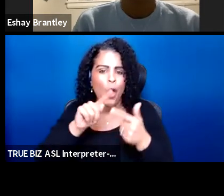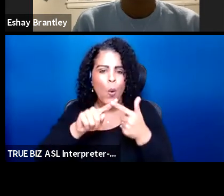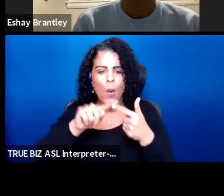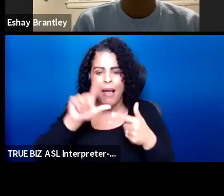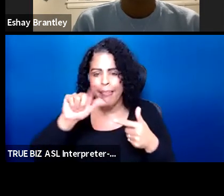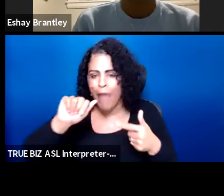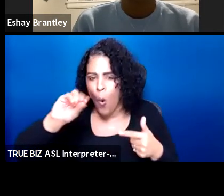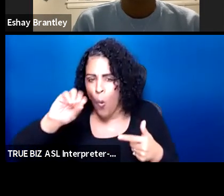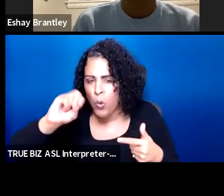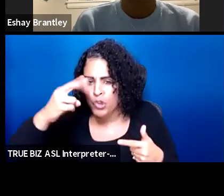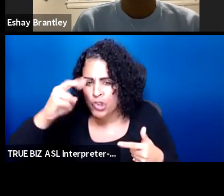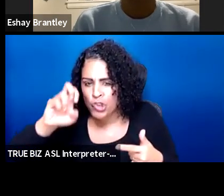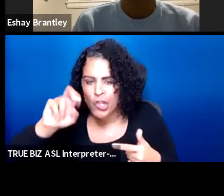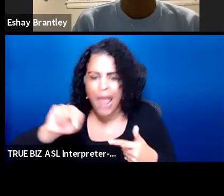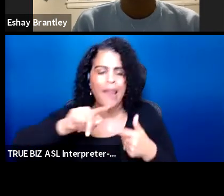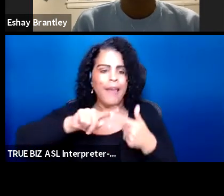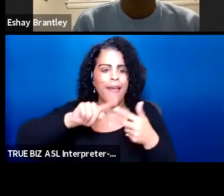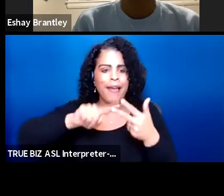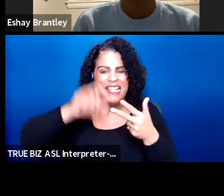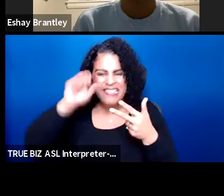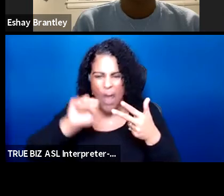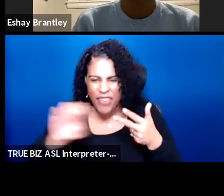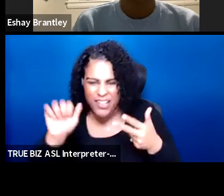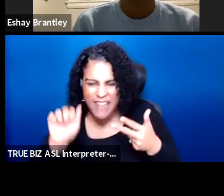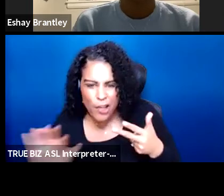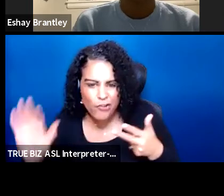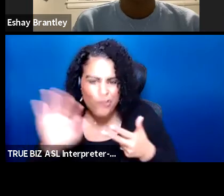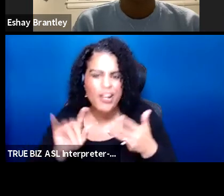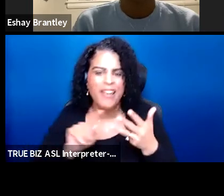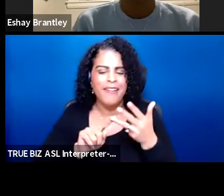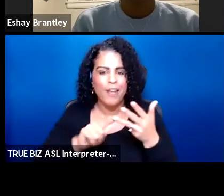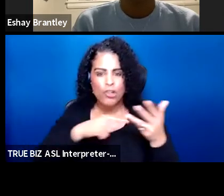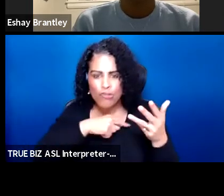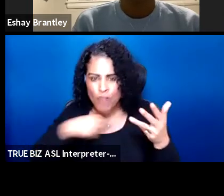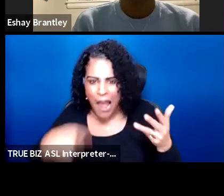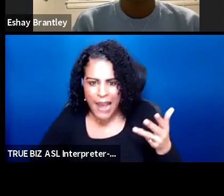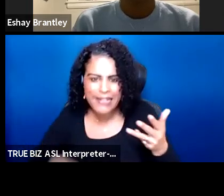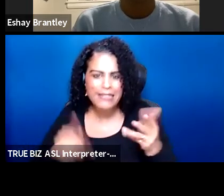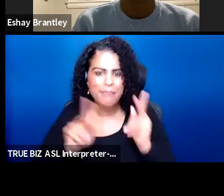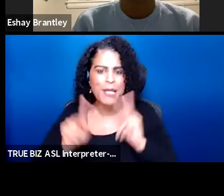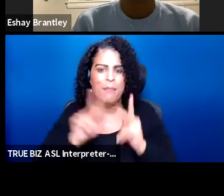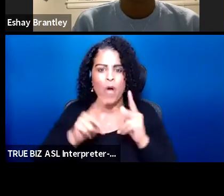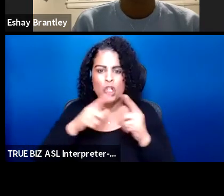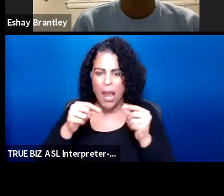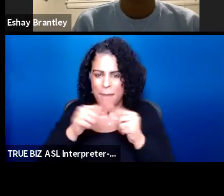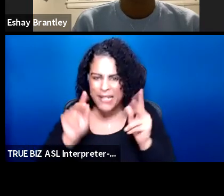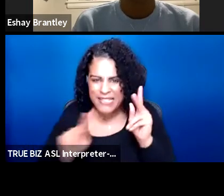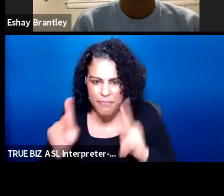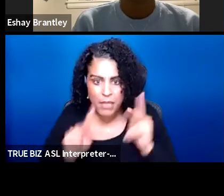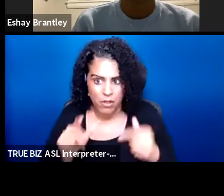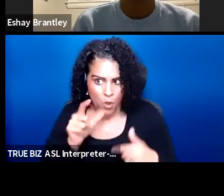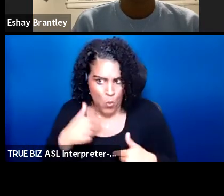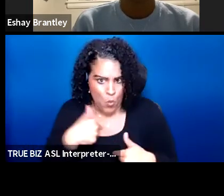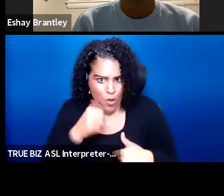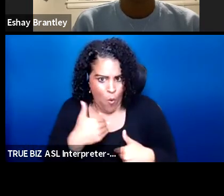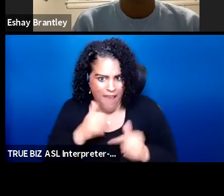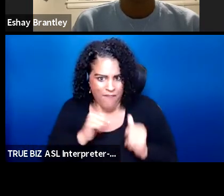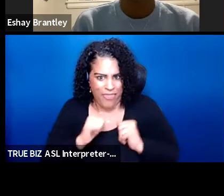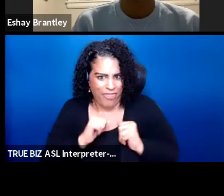Southeast Asians, Chinese, Japanese. And so we didn't have theater, but my entry into